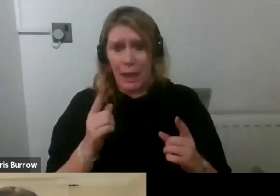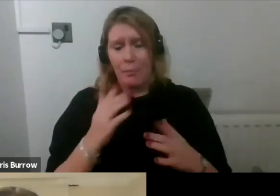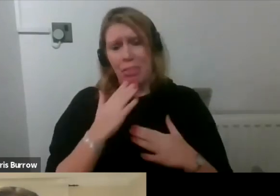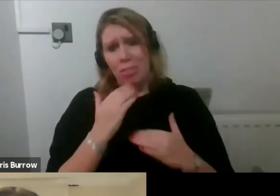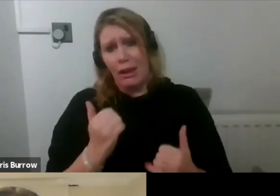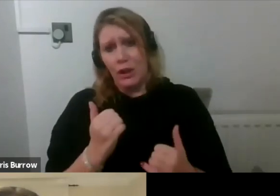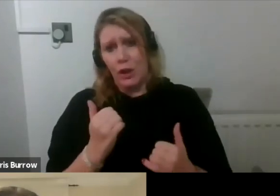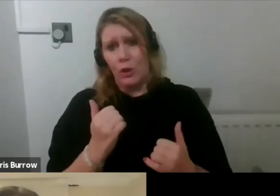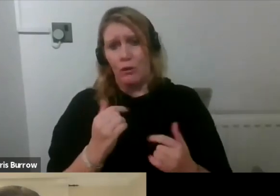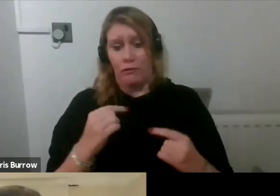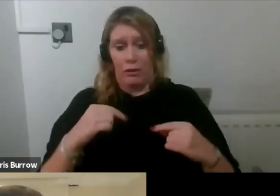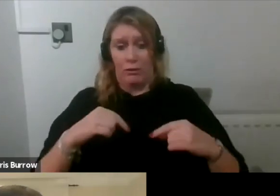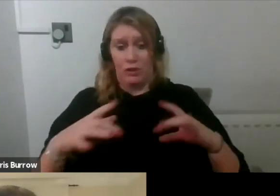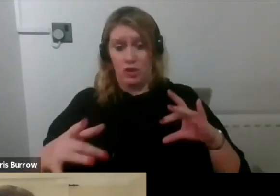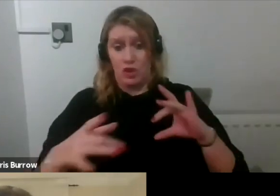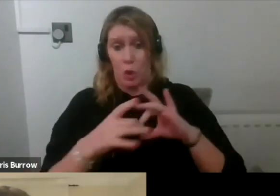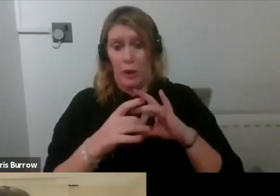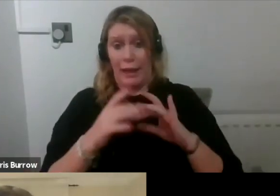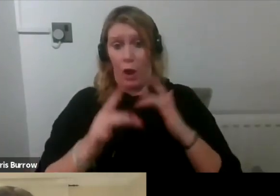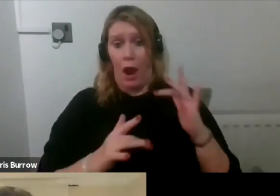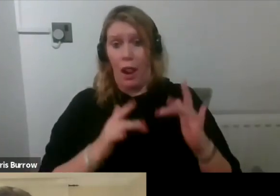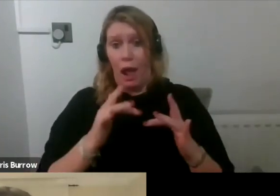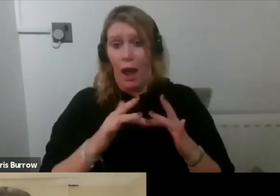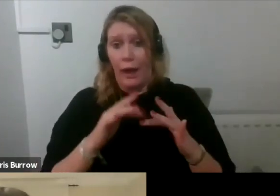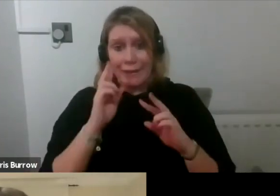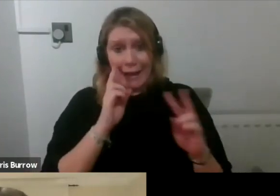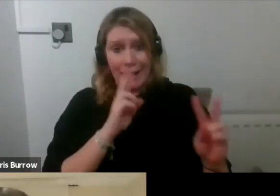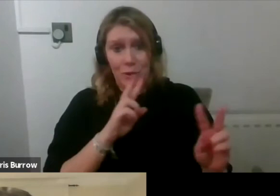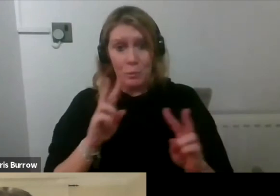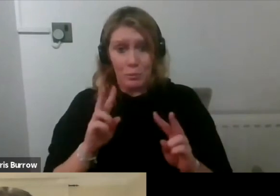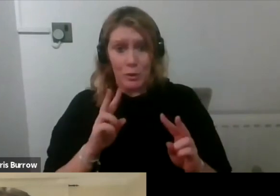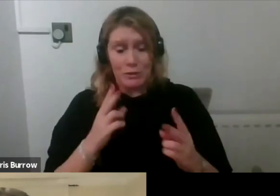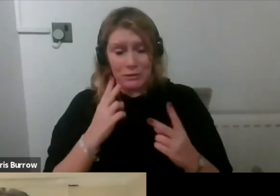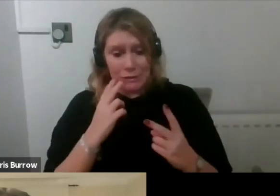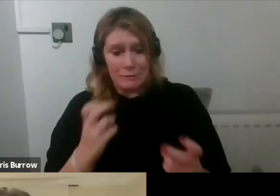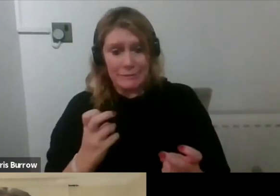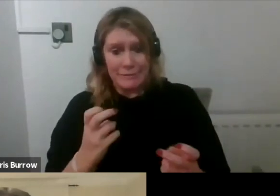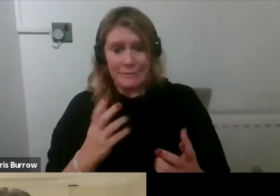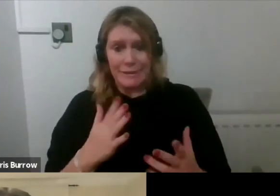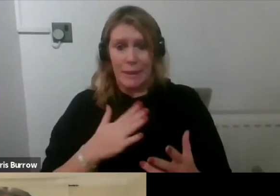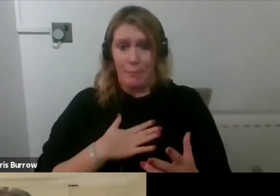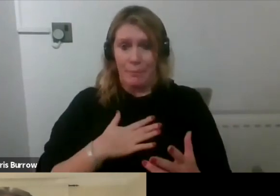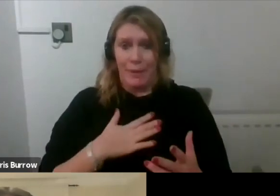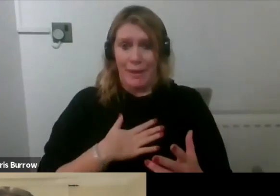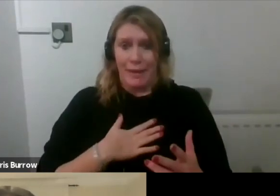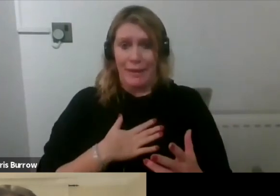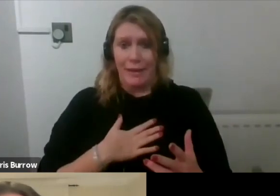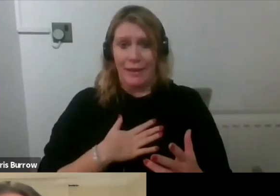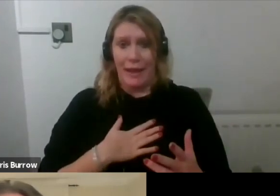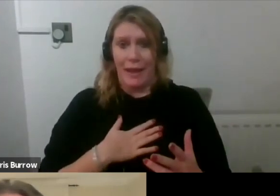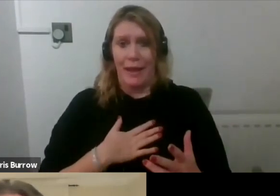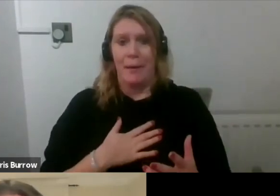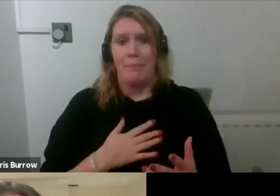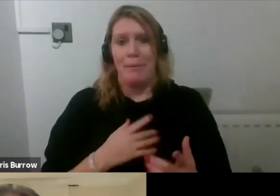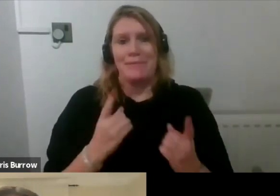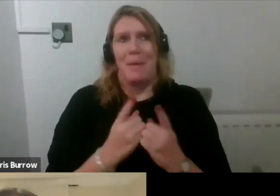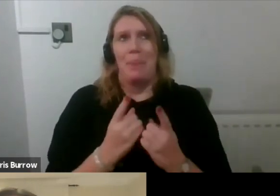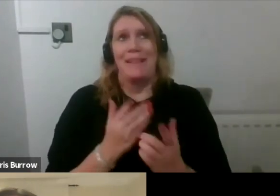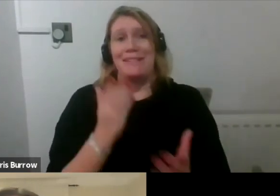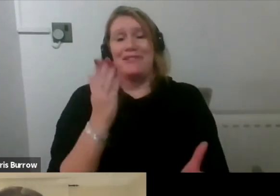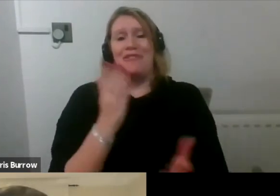along and listening to me going on about something that is not really, doesn't exist, which